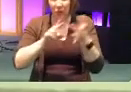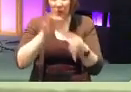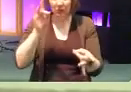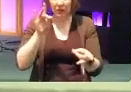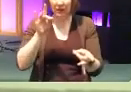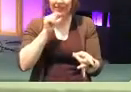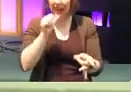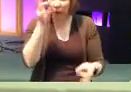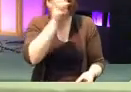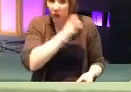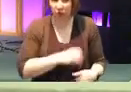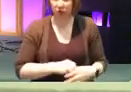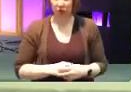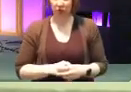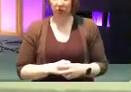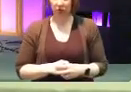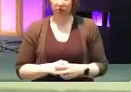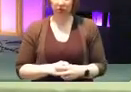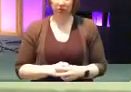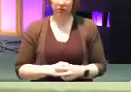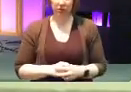weird.